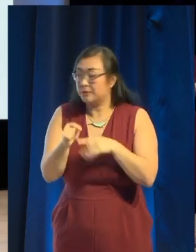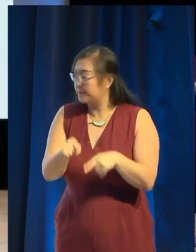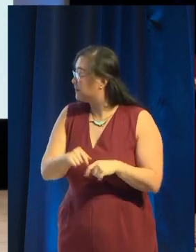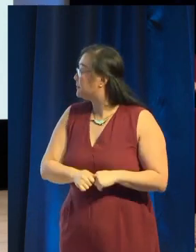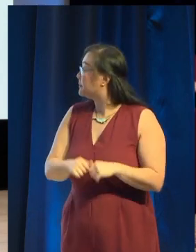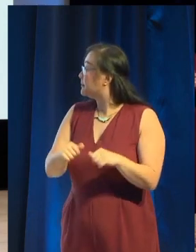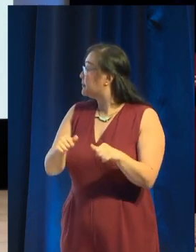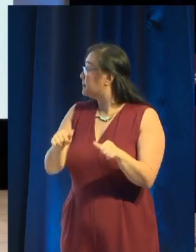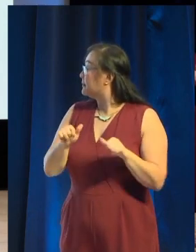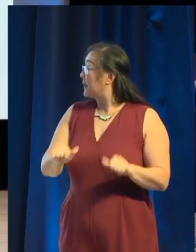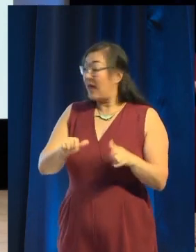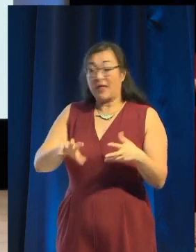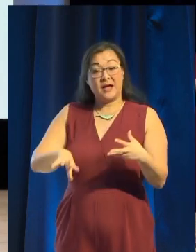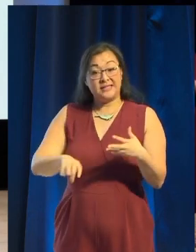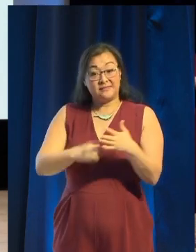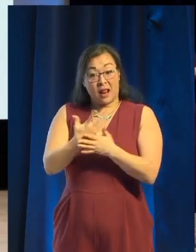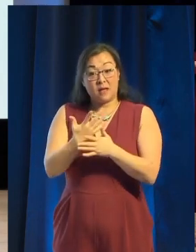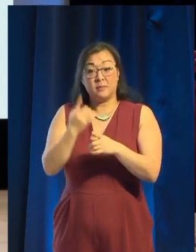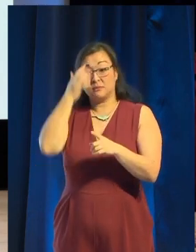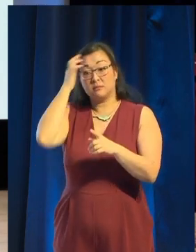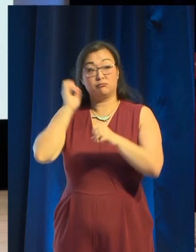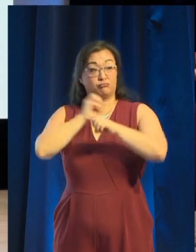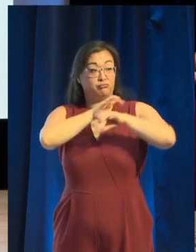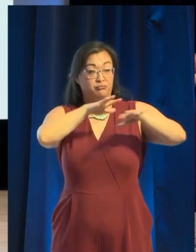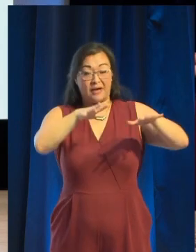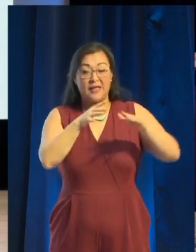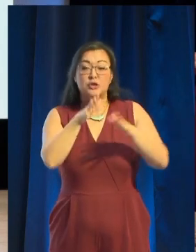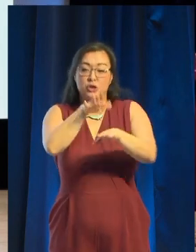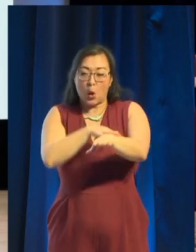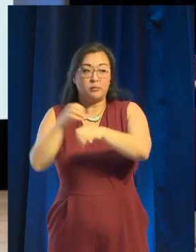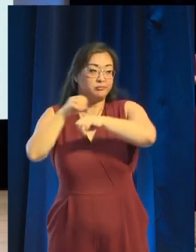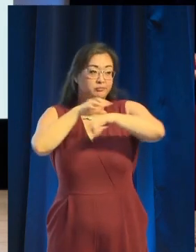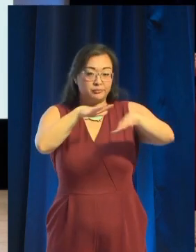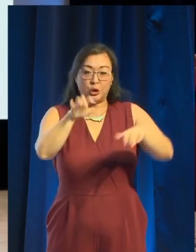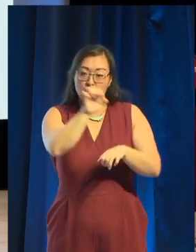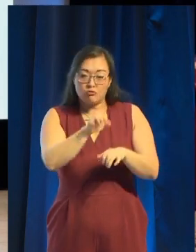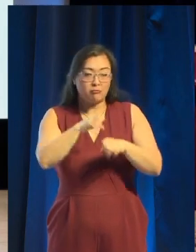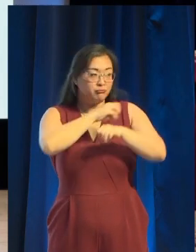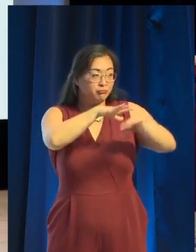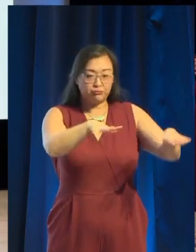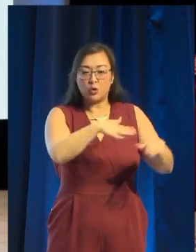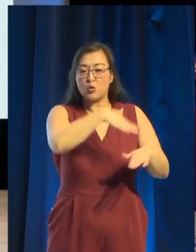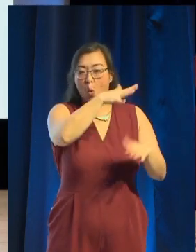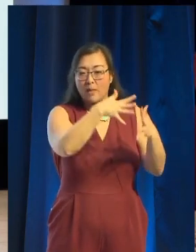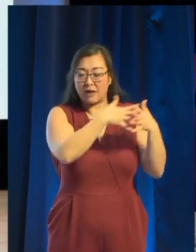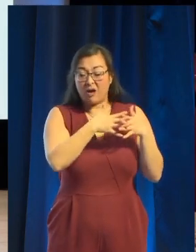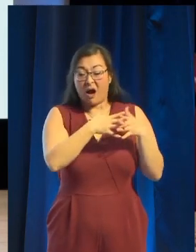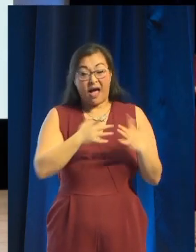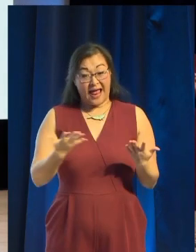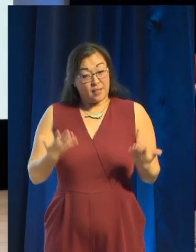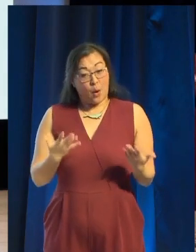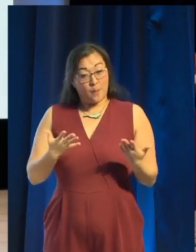America. Today it's still a niche market, but it's constantly growing,